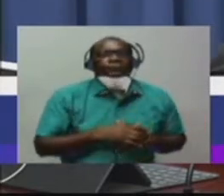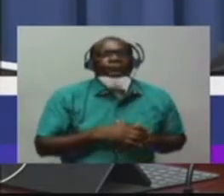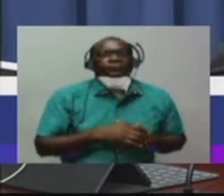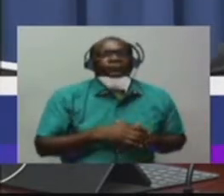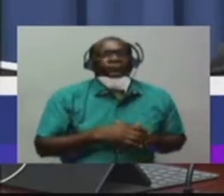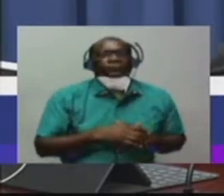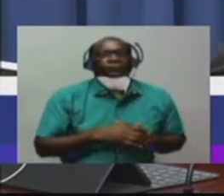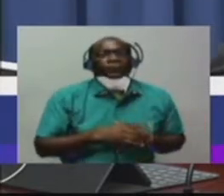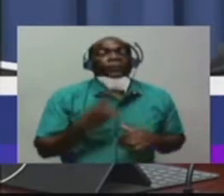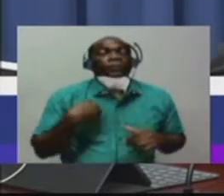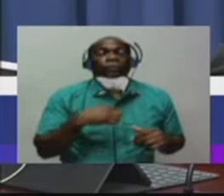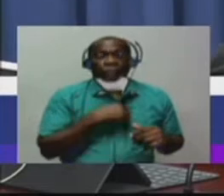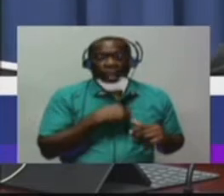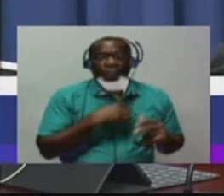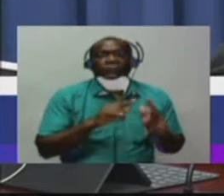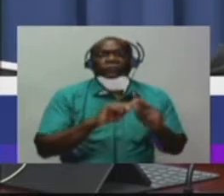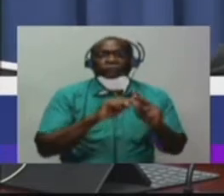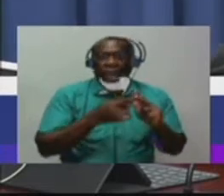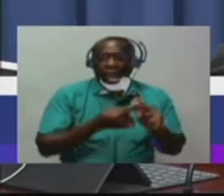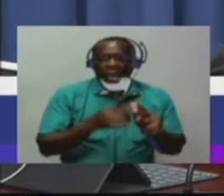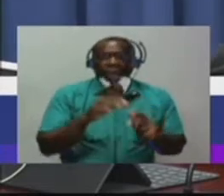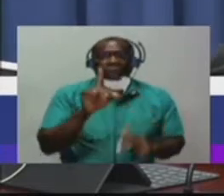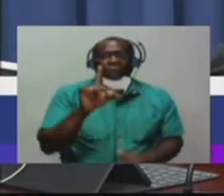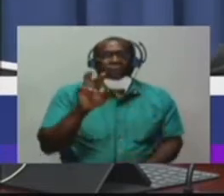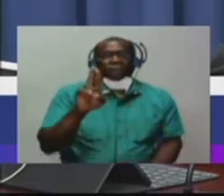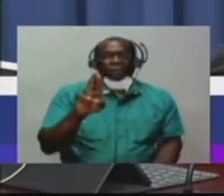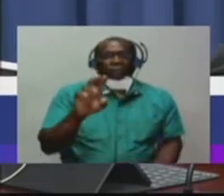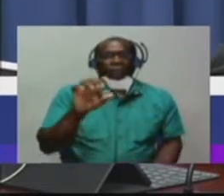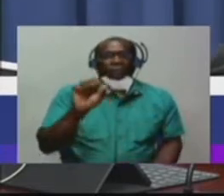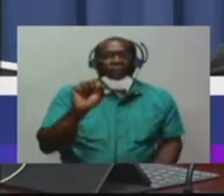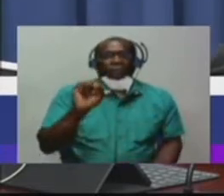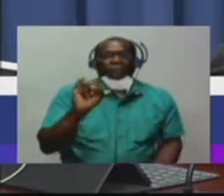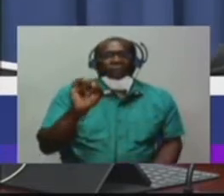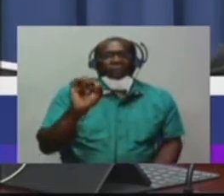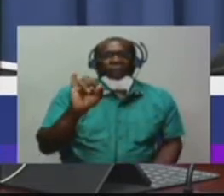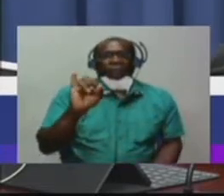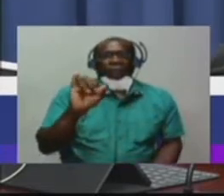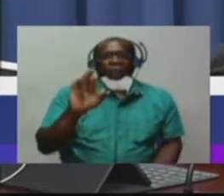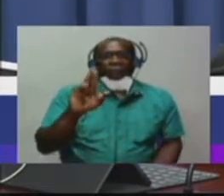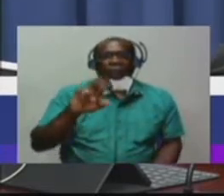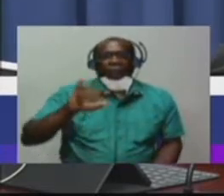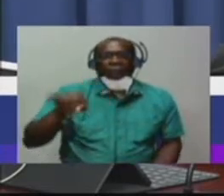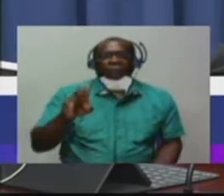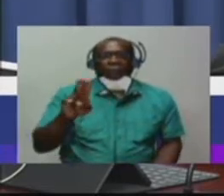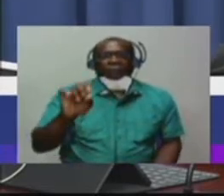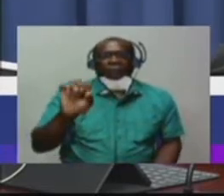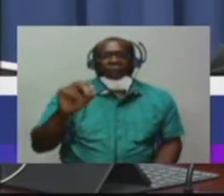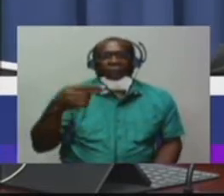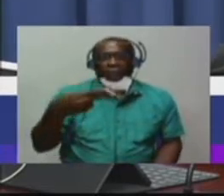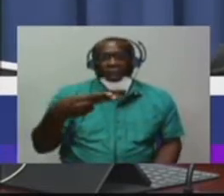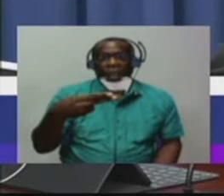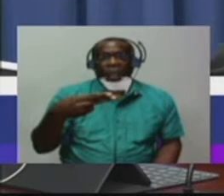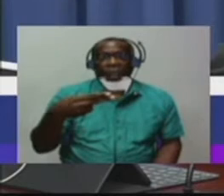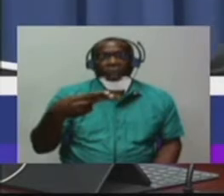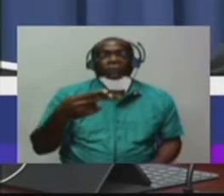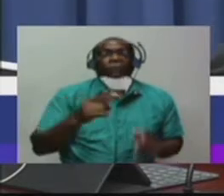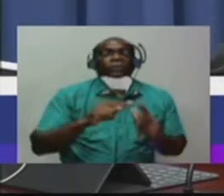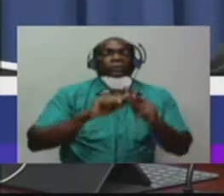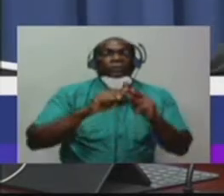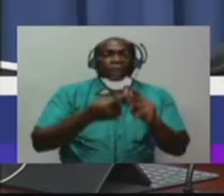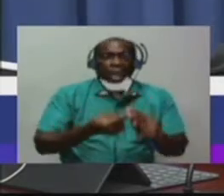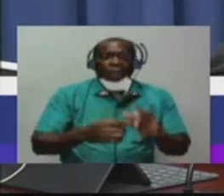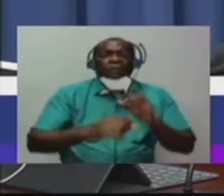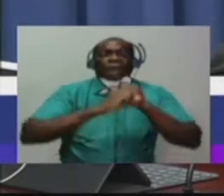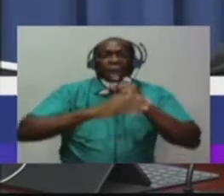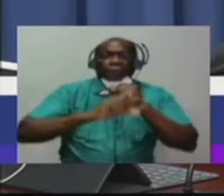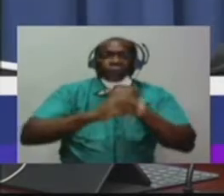have started under Dr. Adesh Surgising, a very robust education camp in our antenatal clinics,